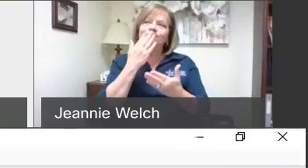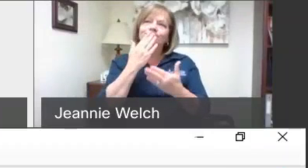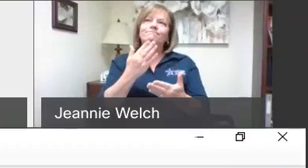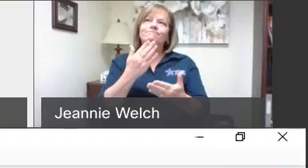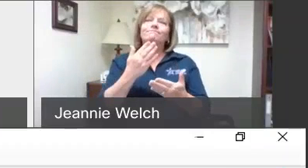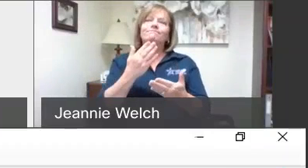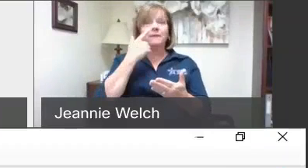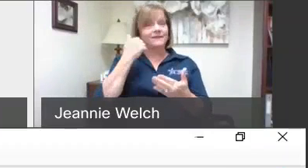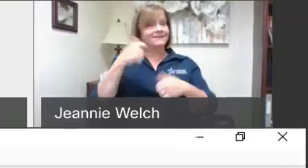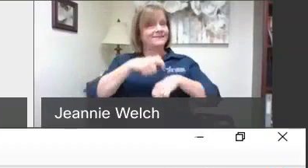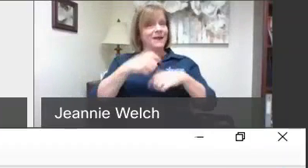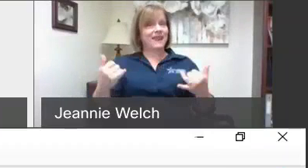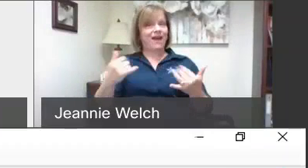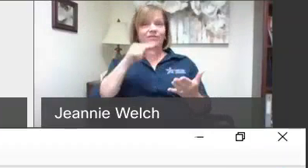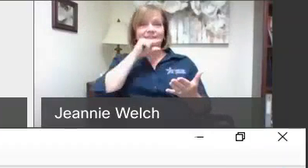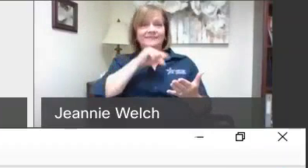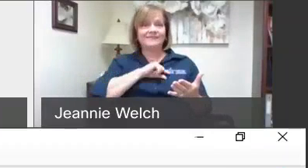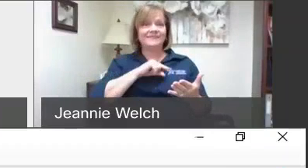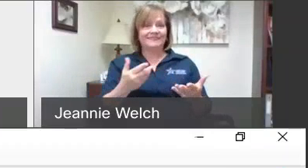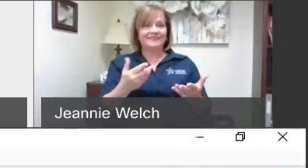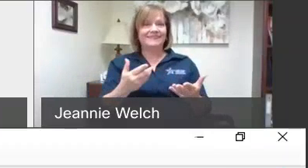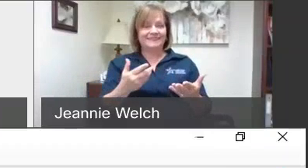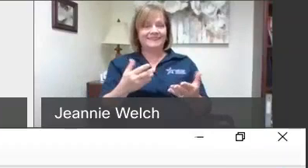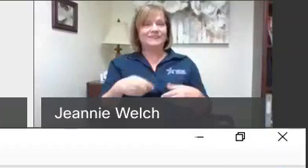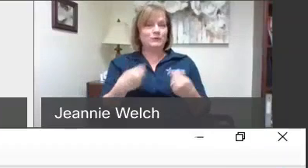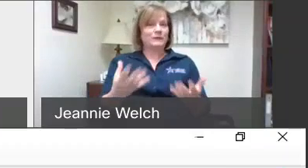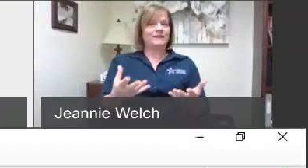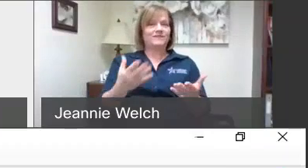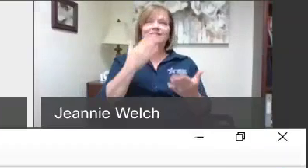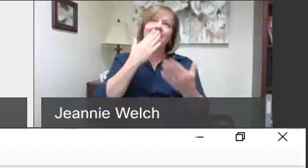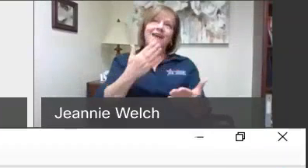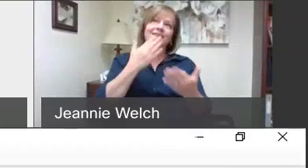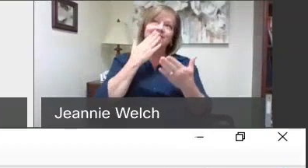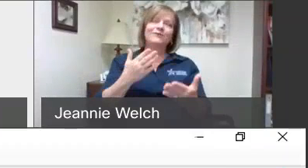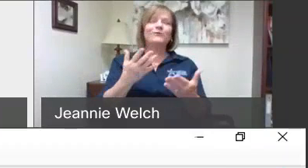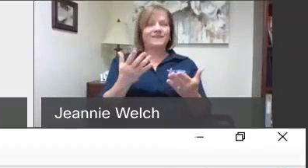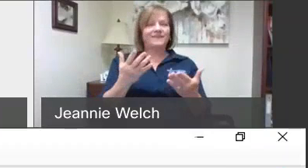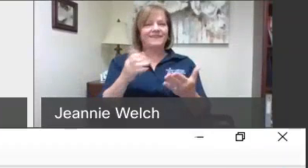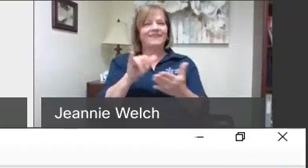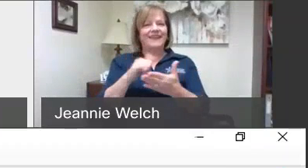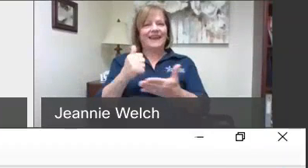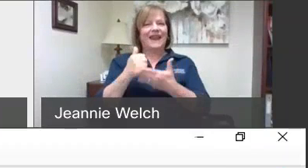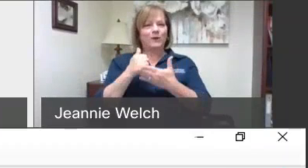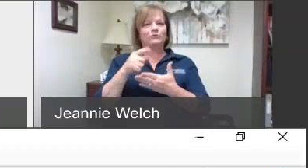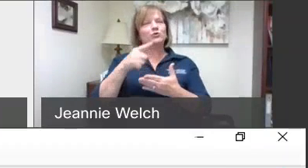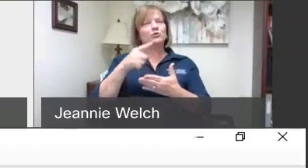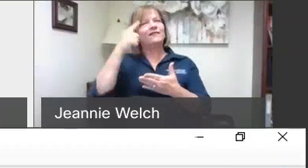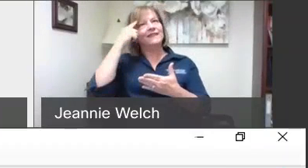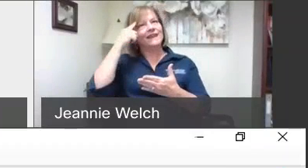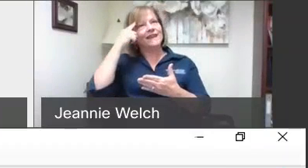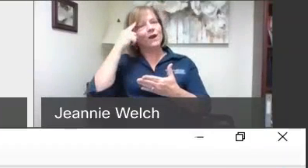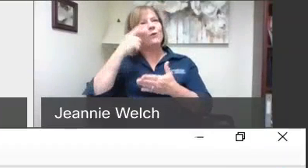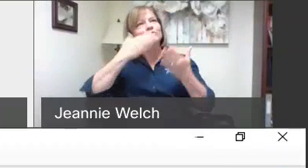around Thanksgiving time. So you can just think about some of the things that you're thankful for. That can sometimes make things not seem so